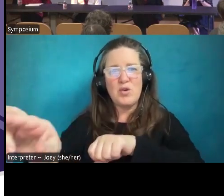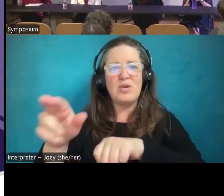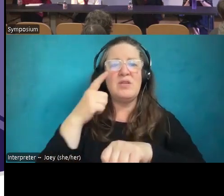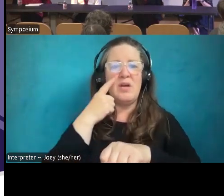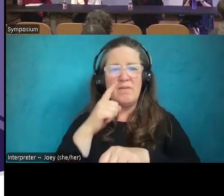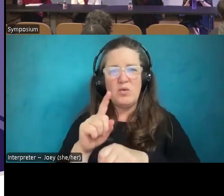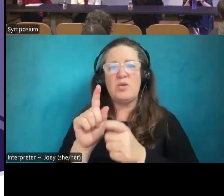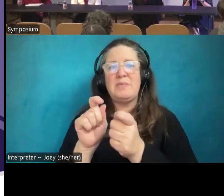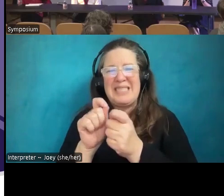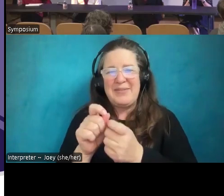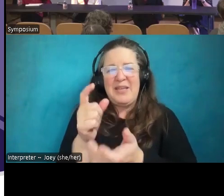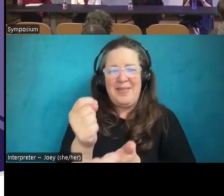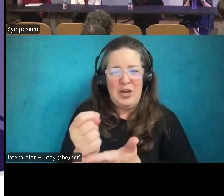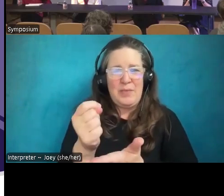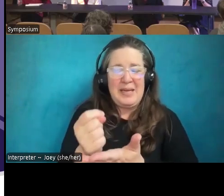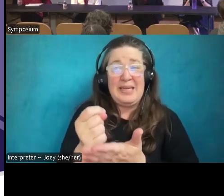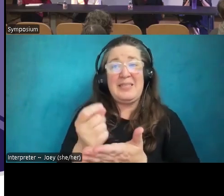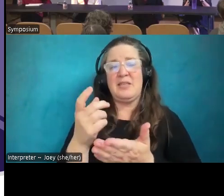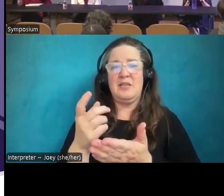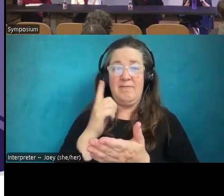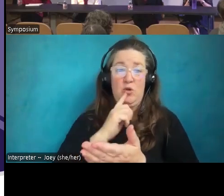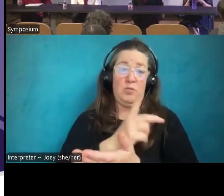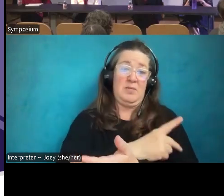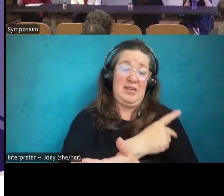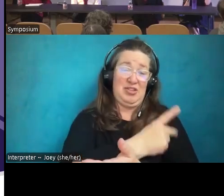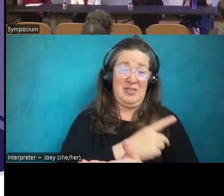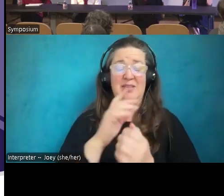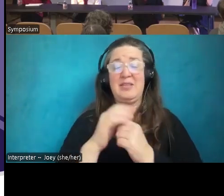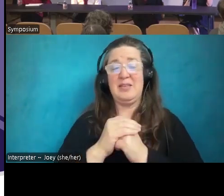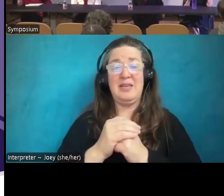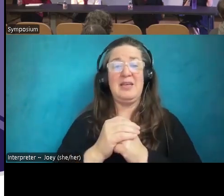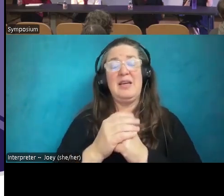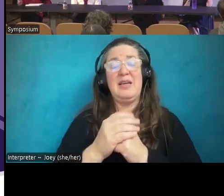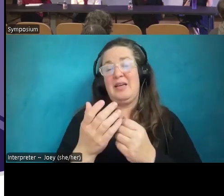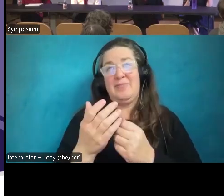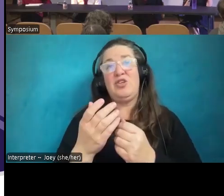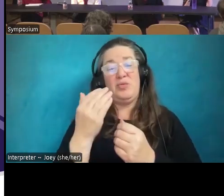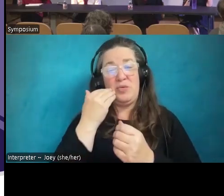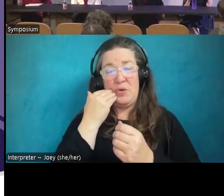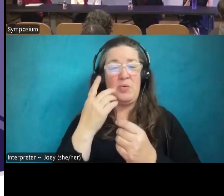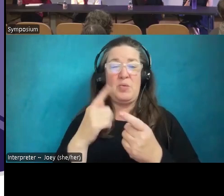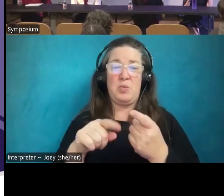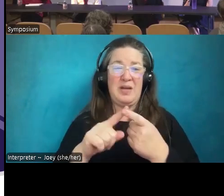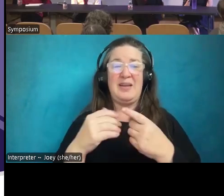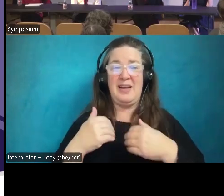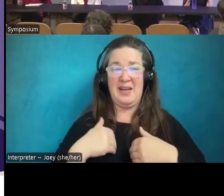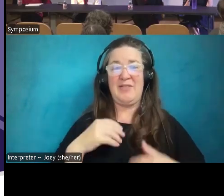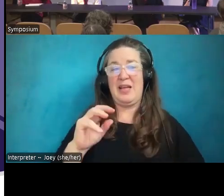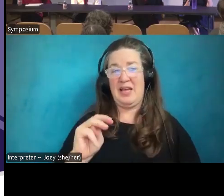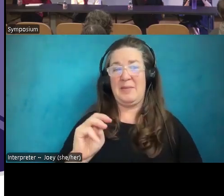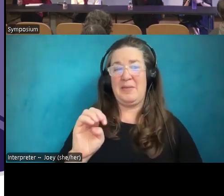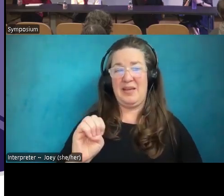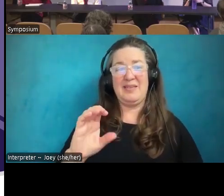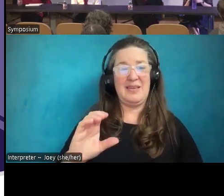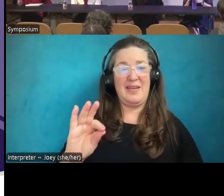important, particularly when ME/CFS is involved. As you know, you can't just send a PT referral off into space and